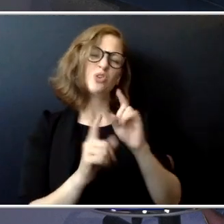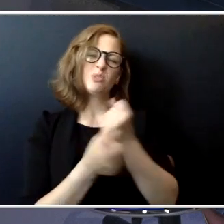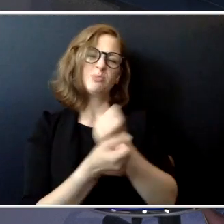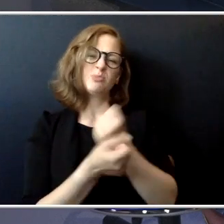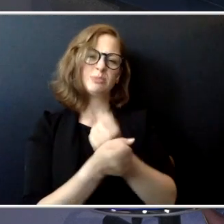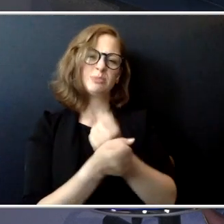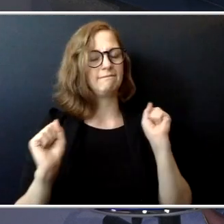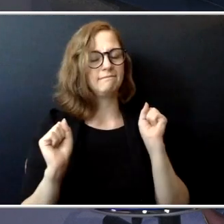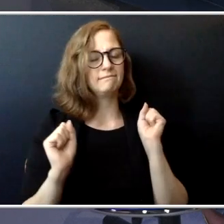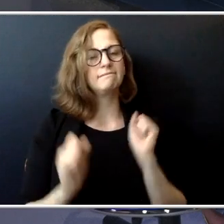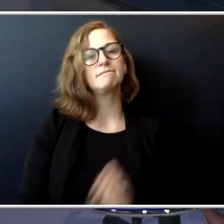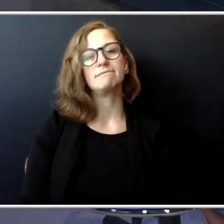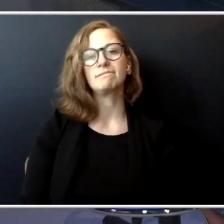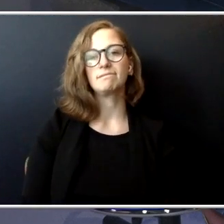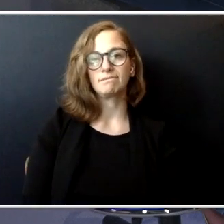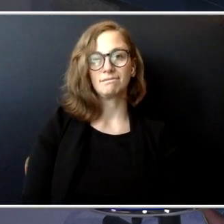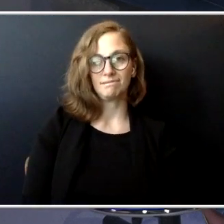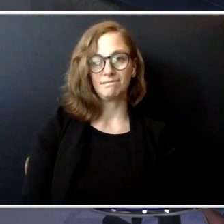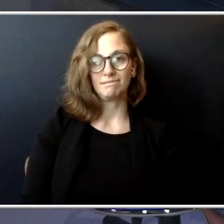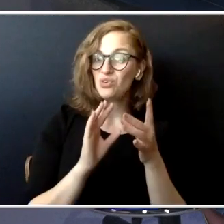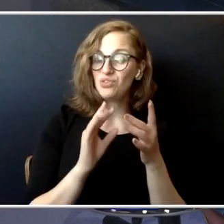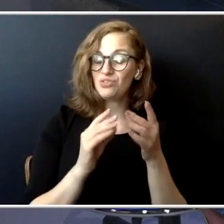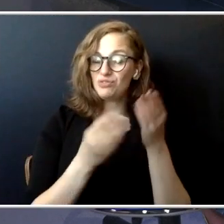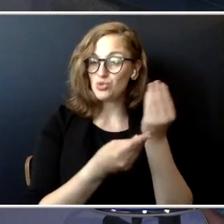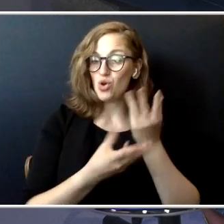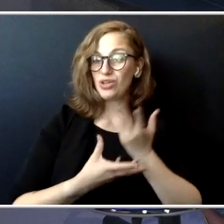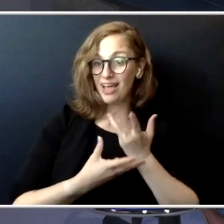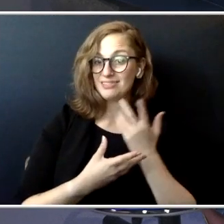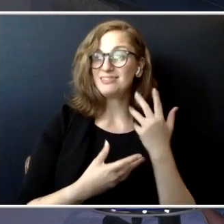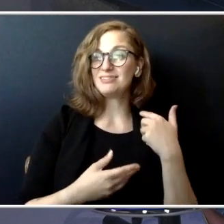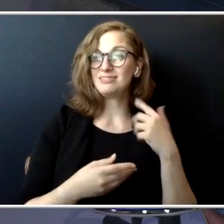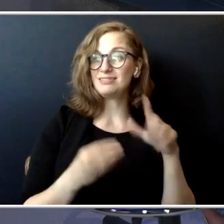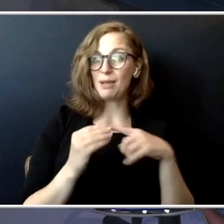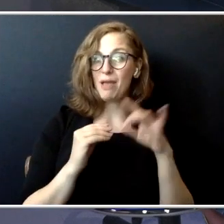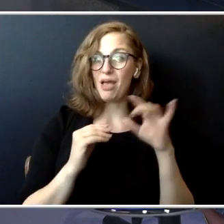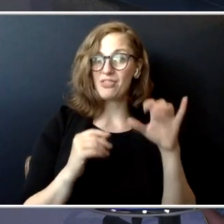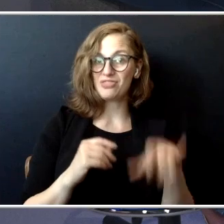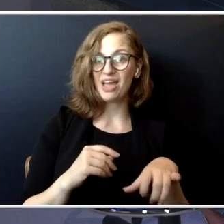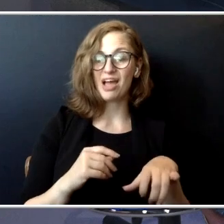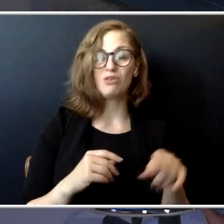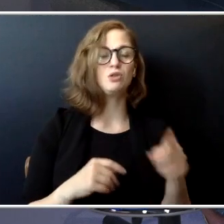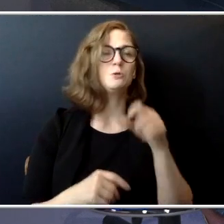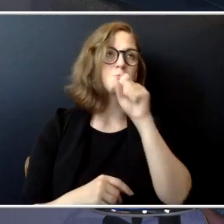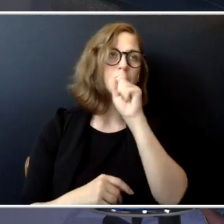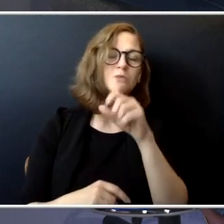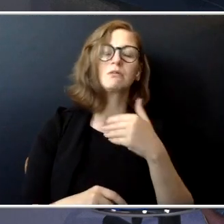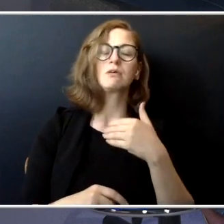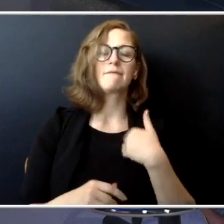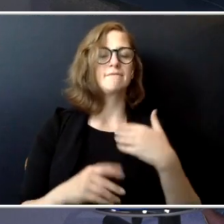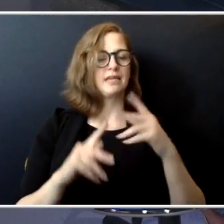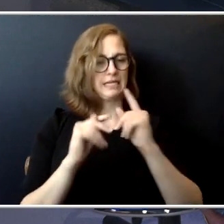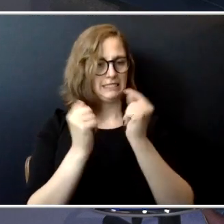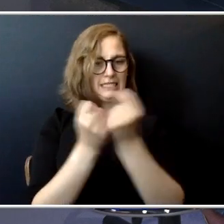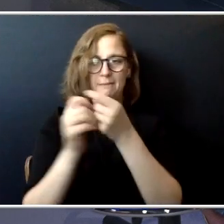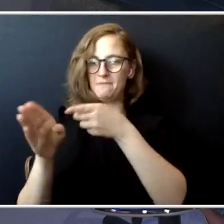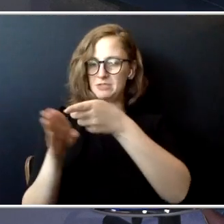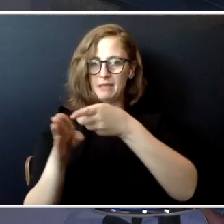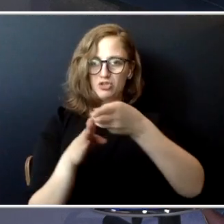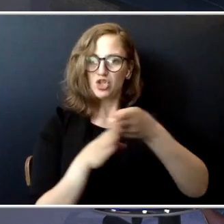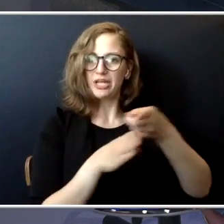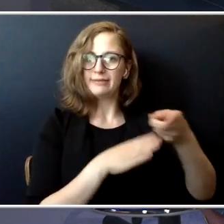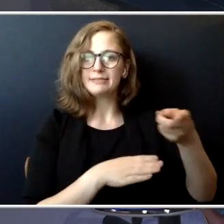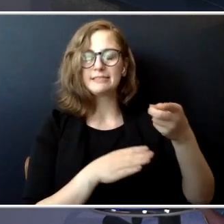something that you've talked about to us, even off camera, was loving that you knew that there was a whole team of specialists helping make these choices with